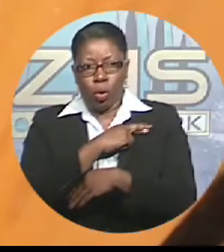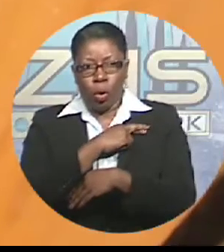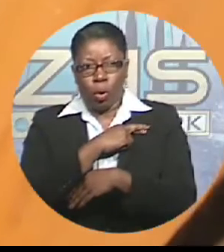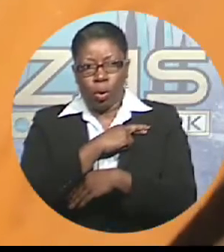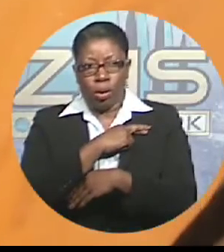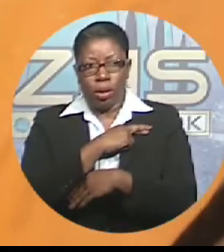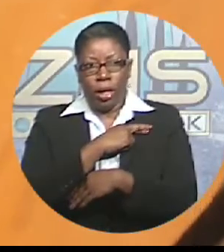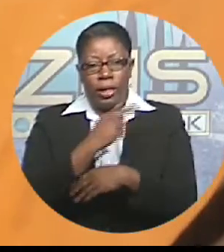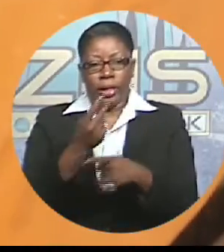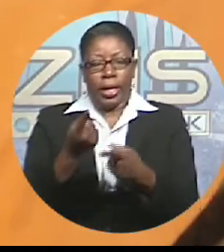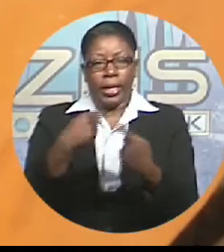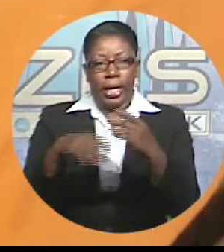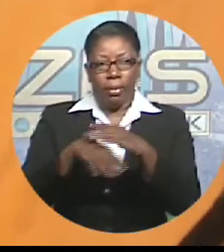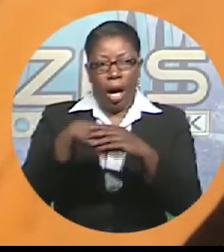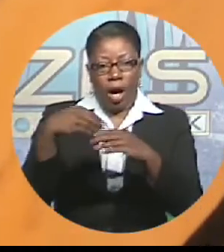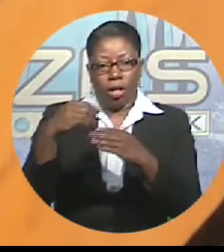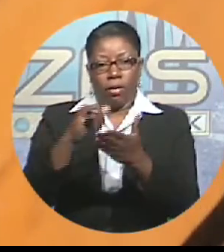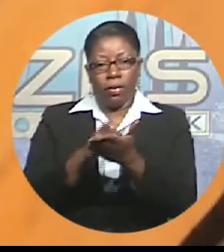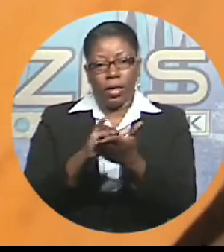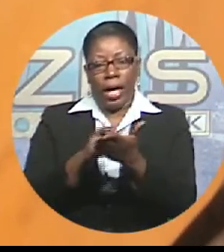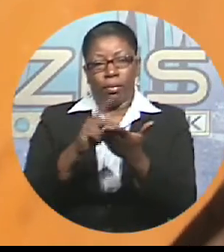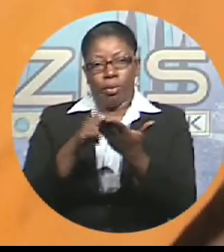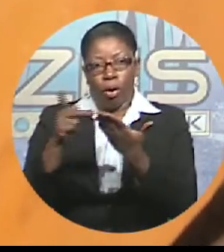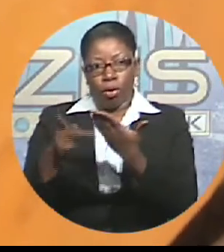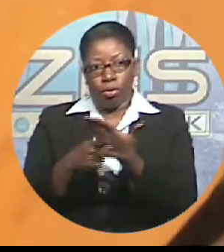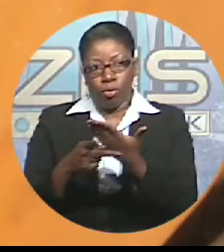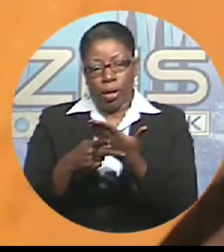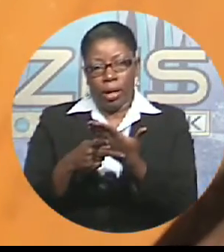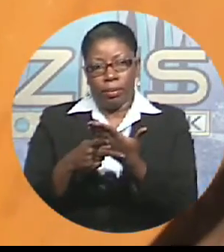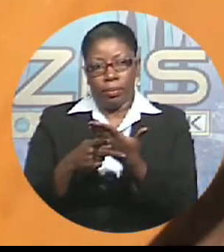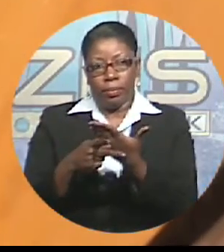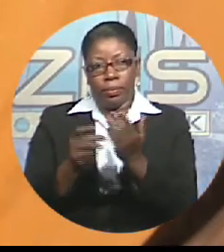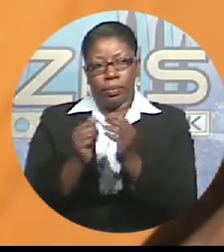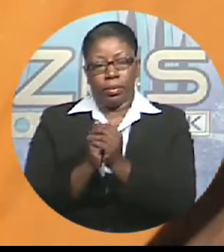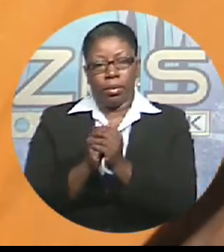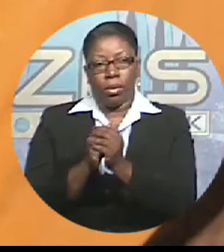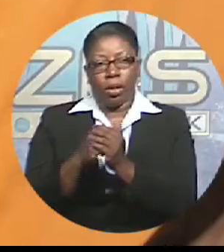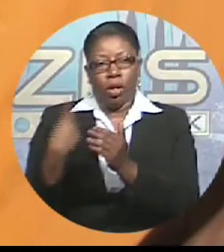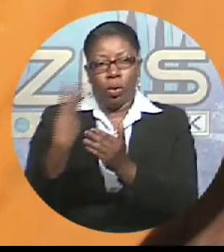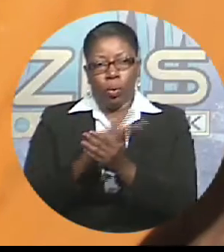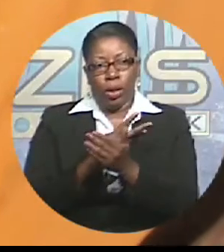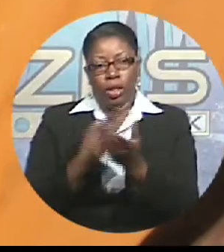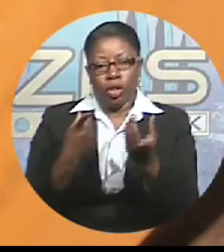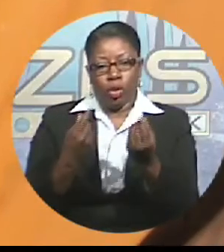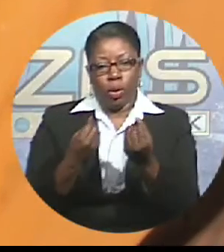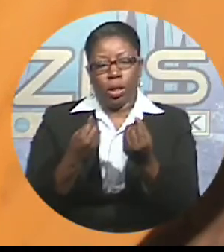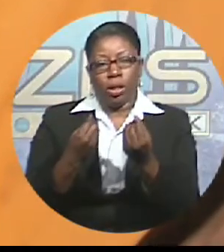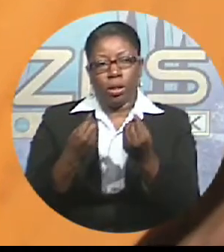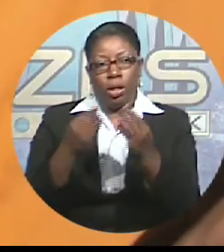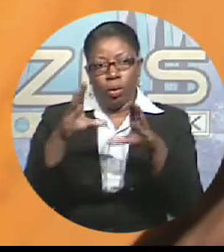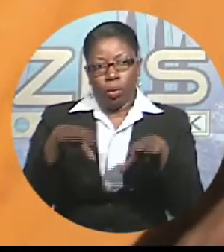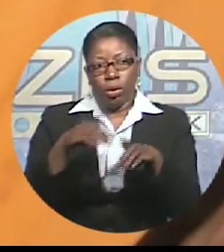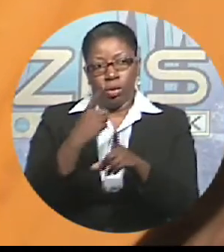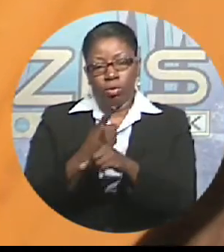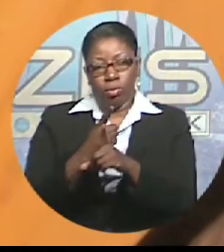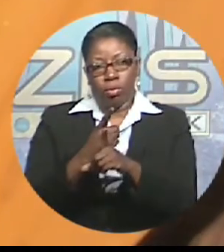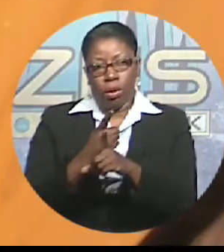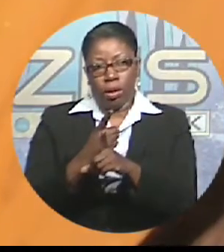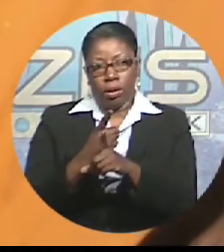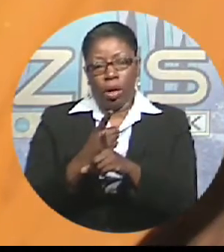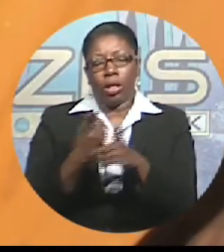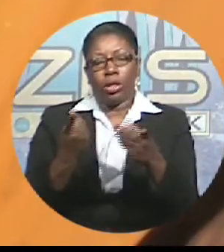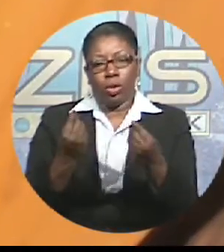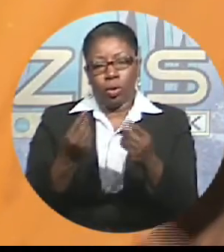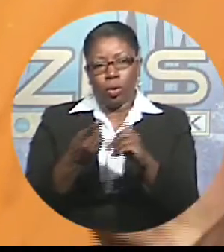They came out of the junior, now they are senior champions. So, you know, we're doing what we're supposed to do, what we set out to do to